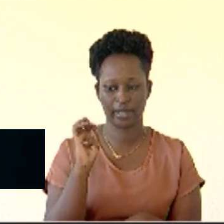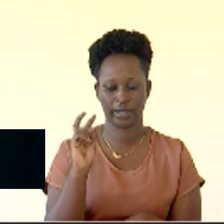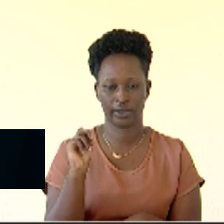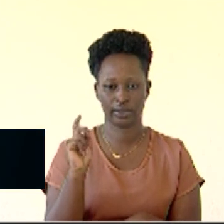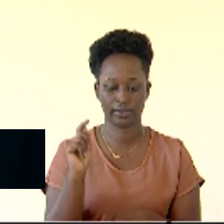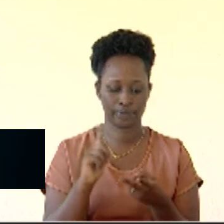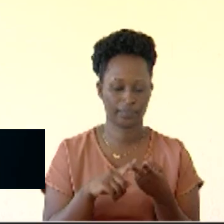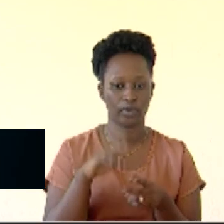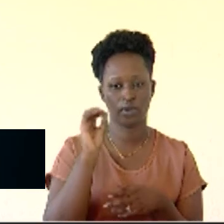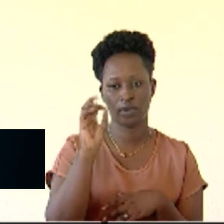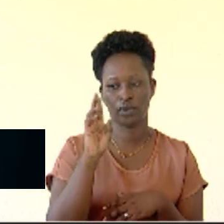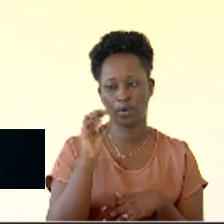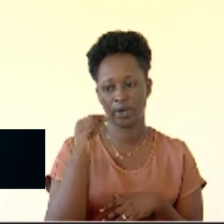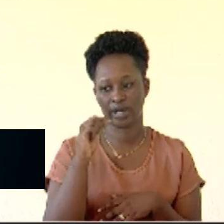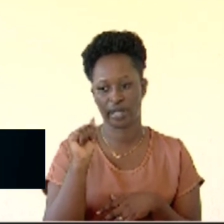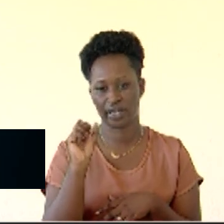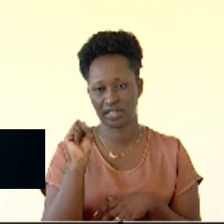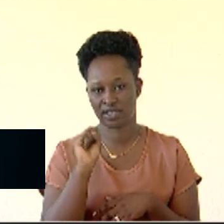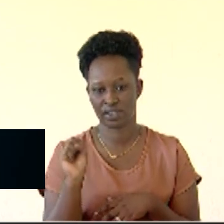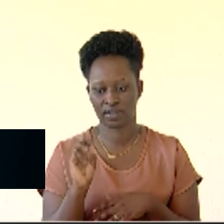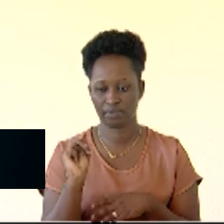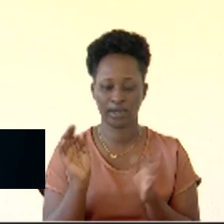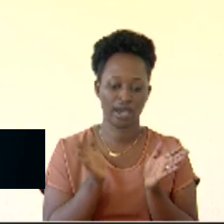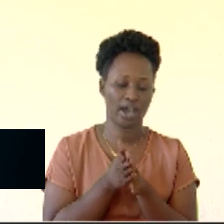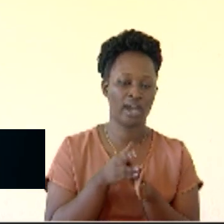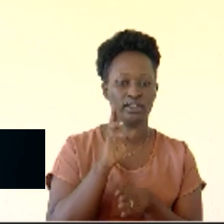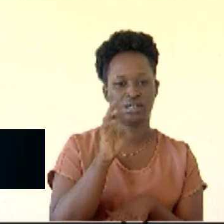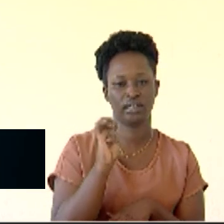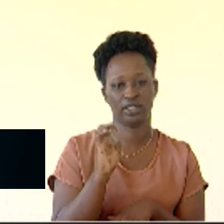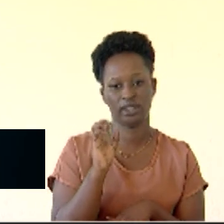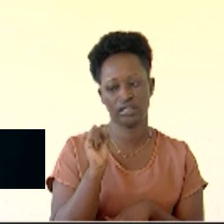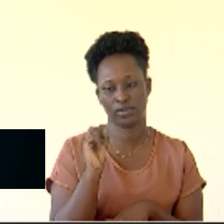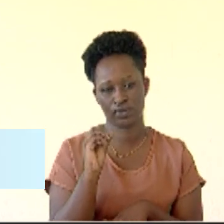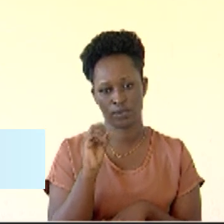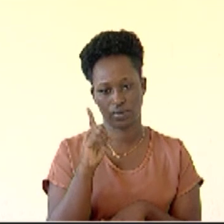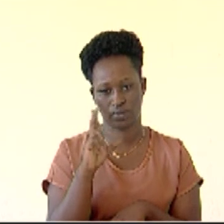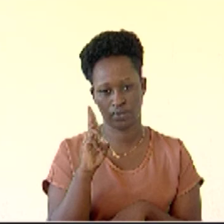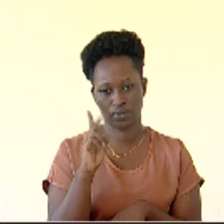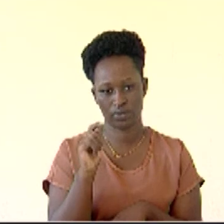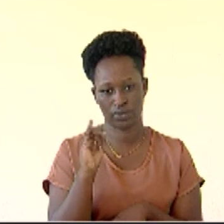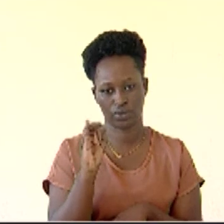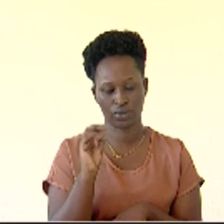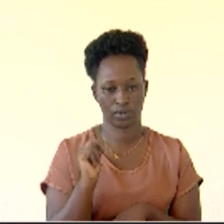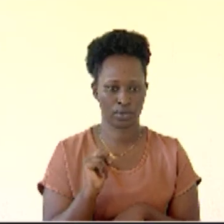about even a resolution. All those stages, we discussed them. I think you still remember.